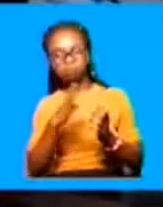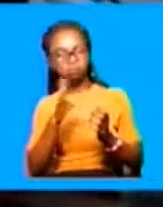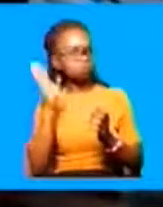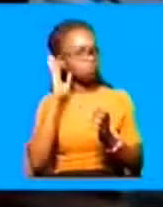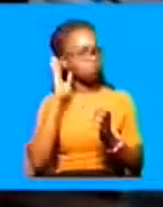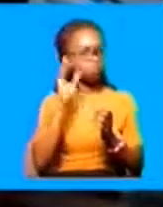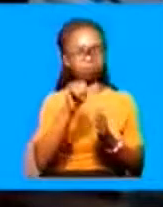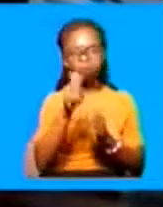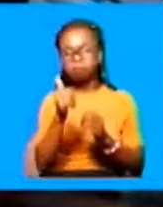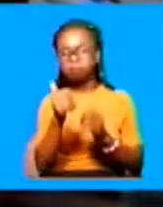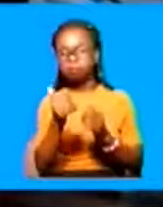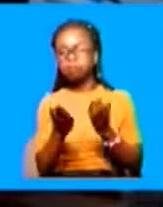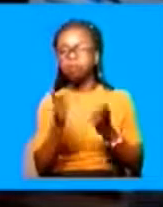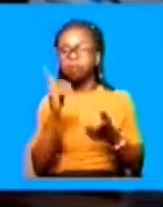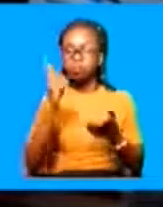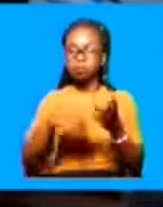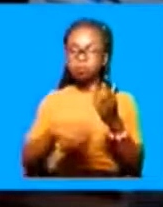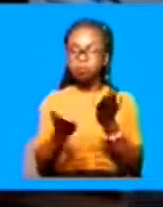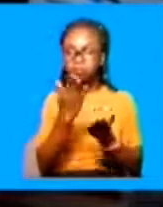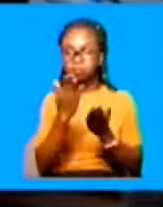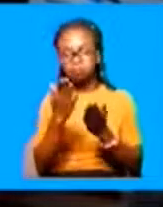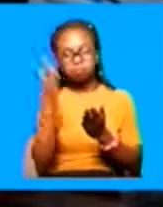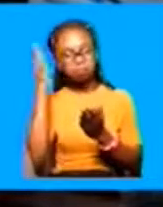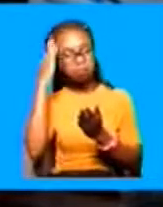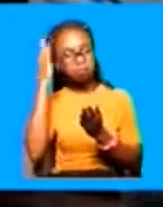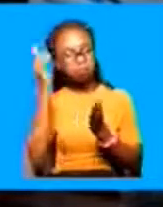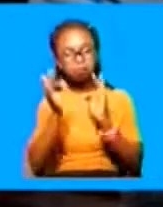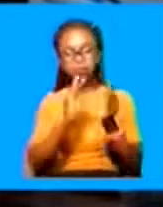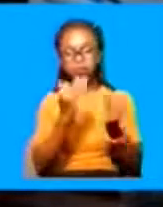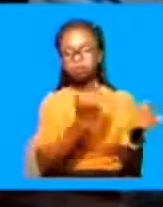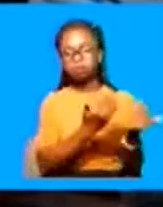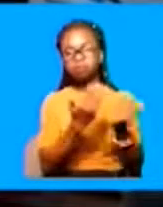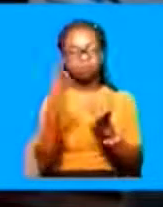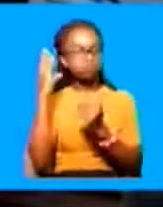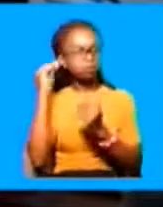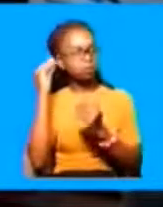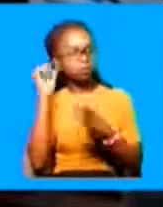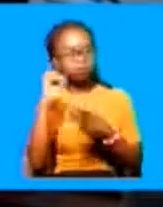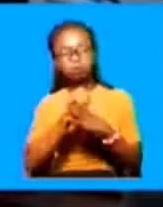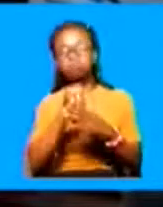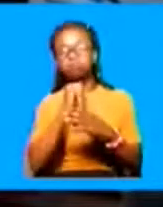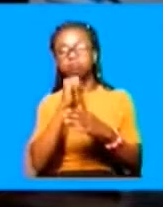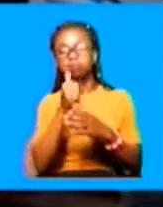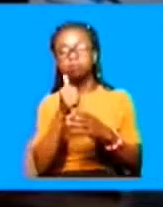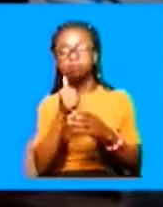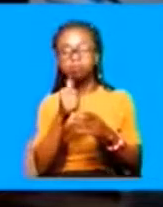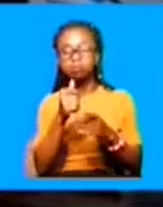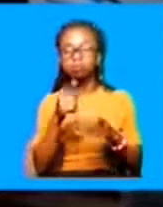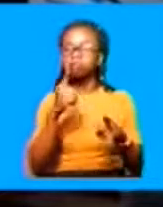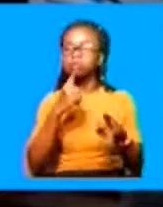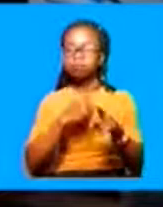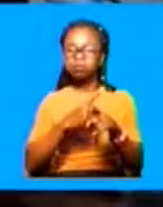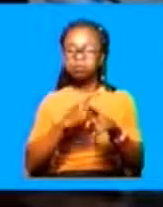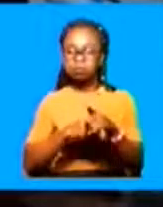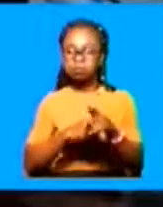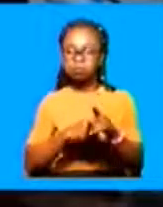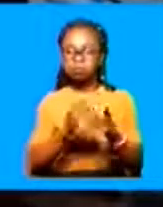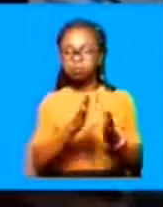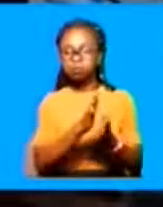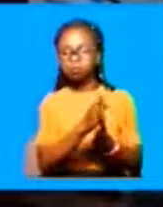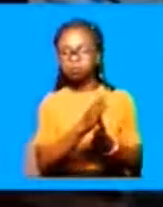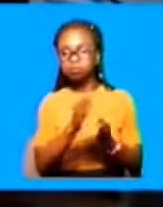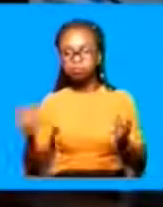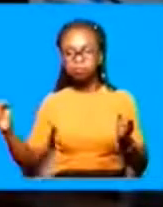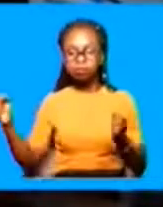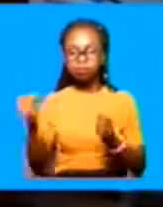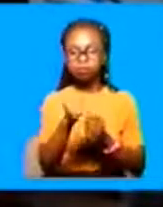mago dalili ma be nyalo ga piyo piyo ni nyathi matin ni bo winjo maber. Ka ichiwo dhot bo buok ni winjo gimoro